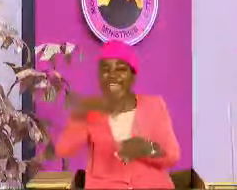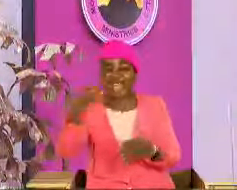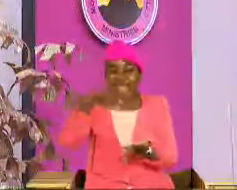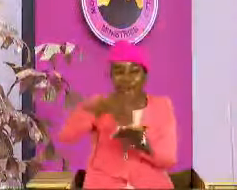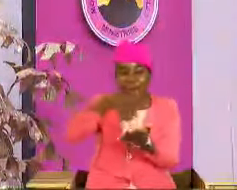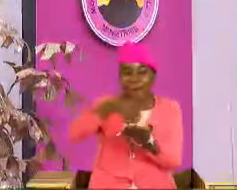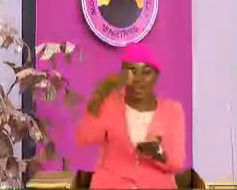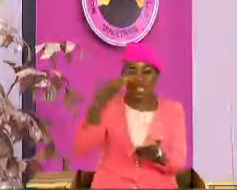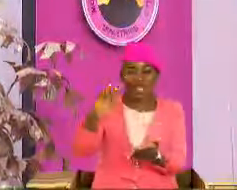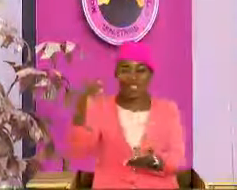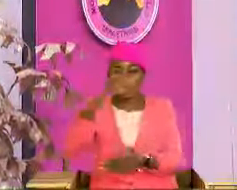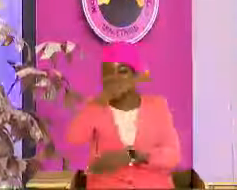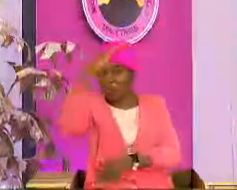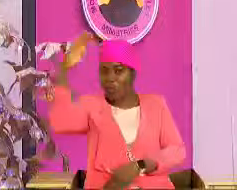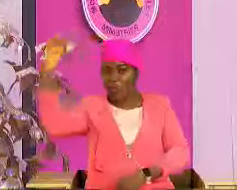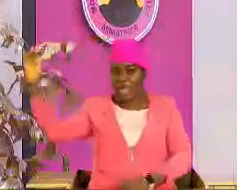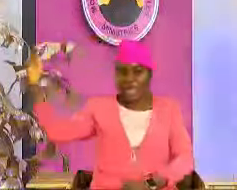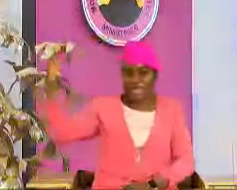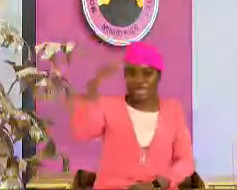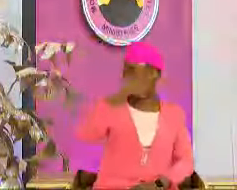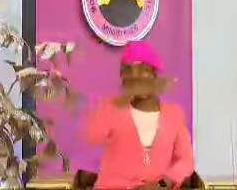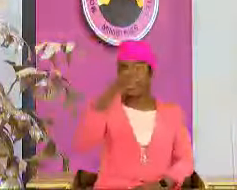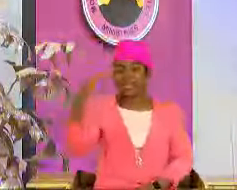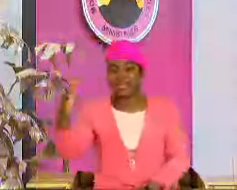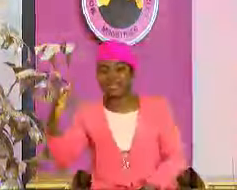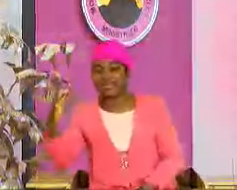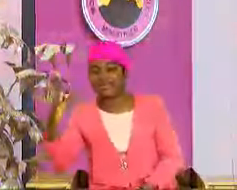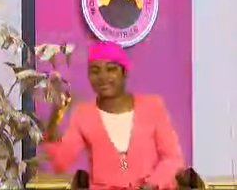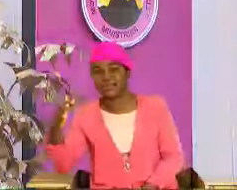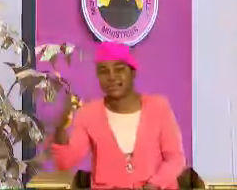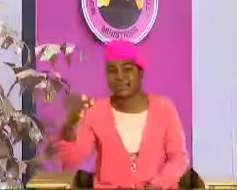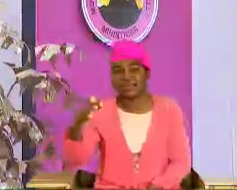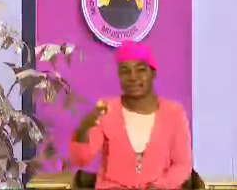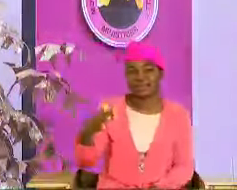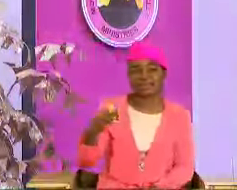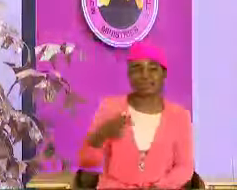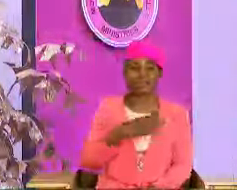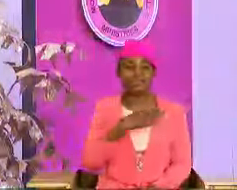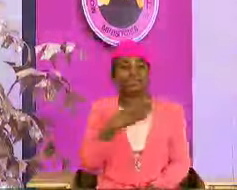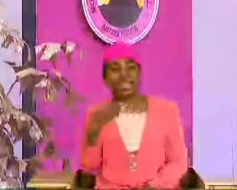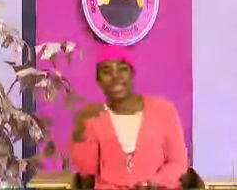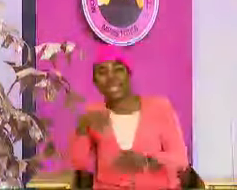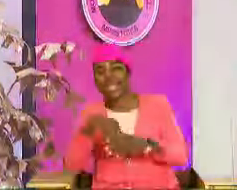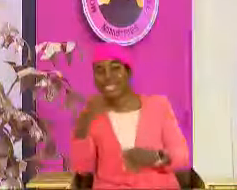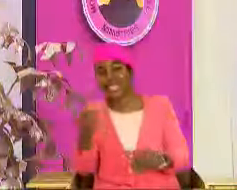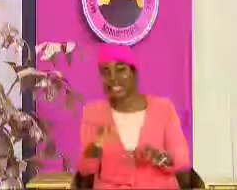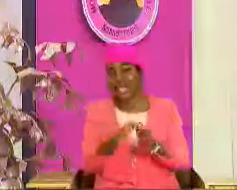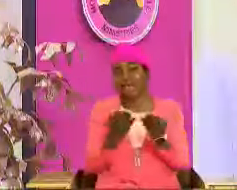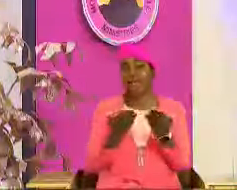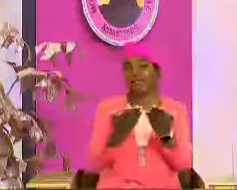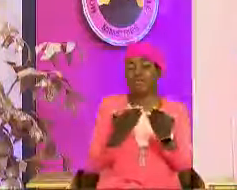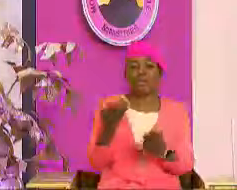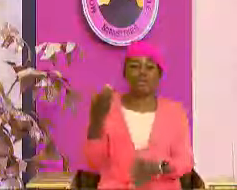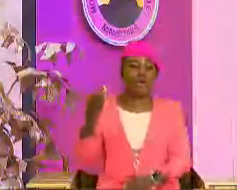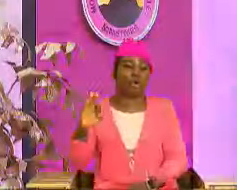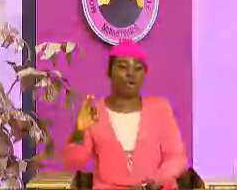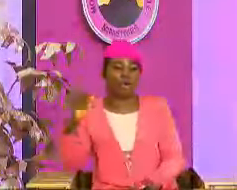wheel John talk the about in the book of The Seven